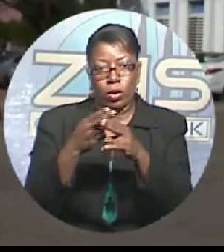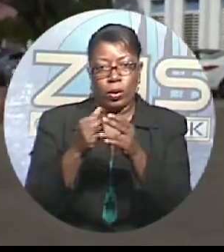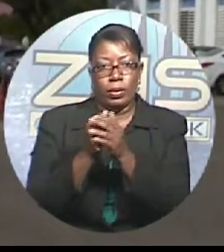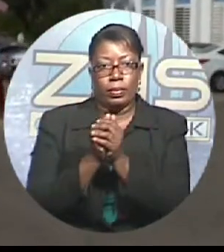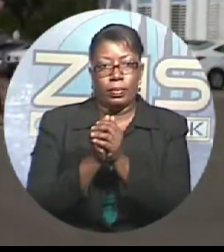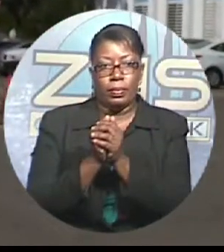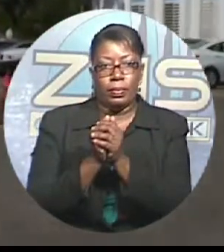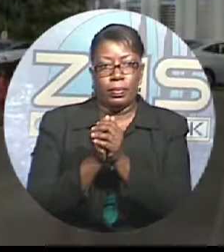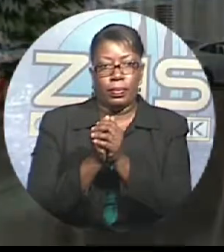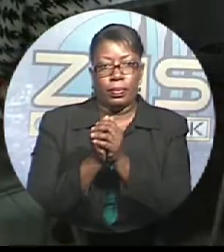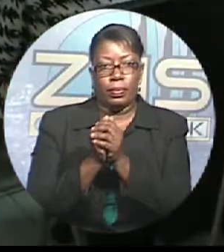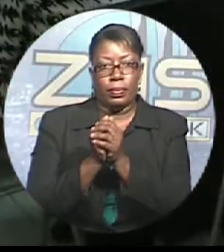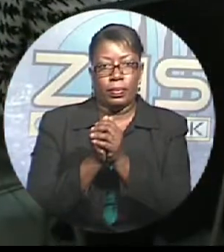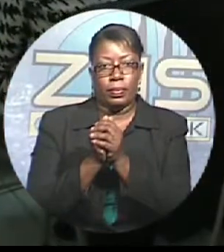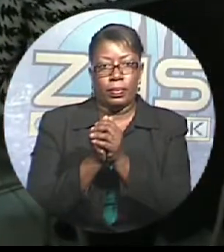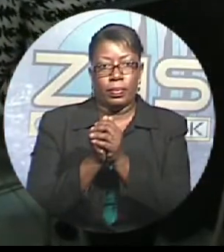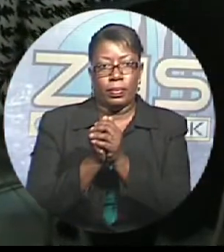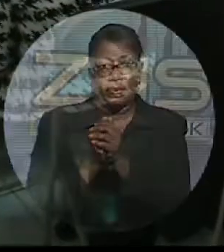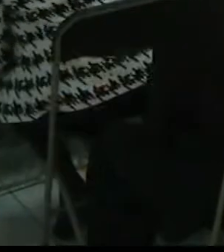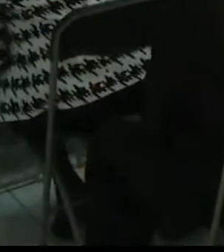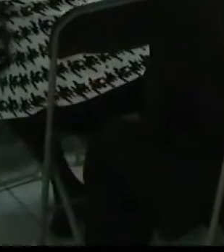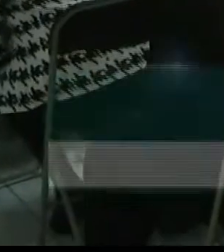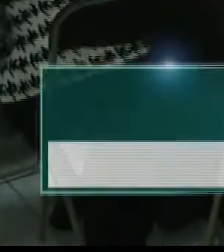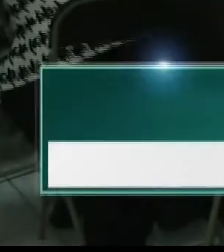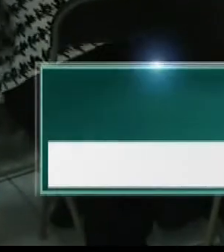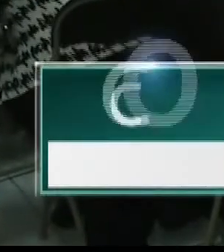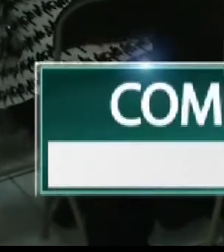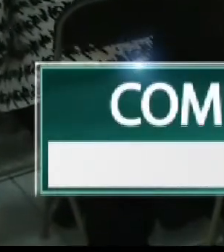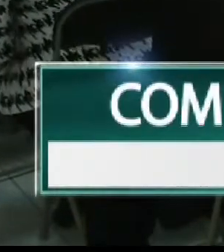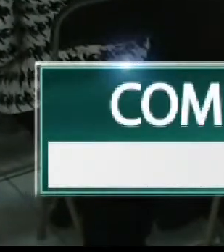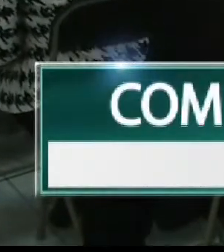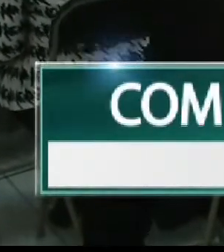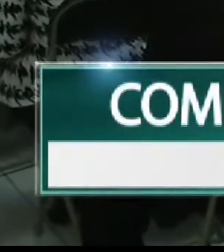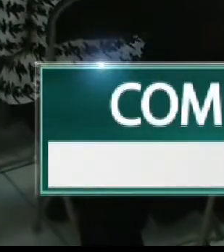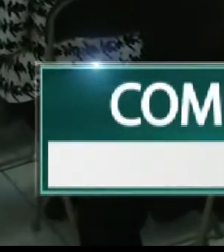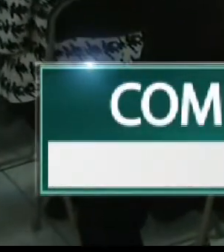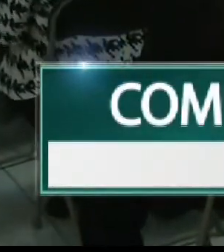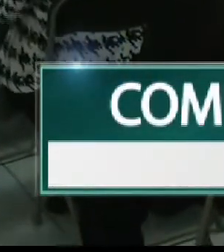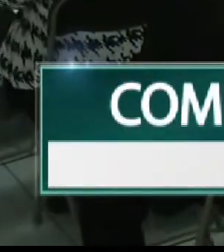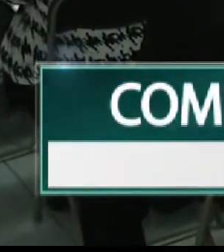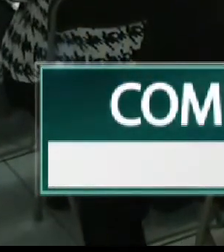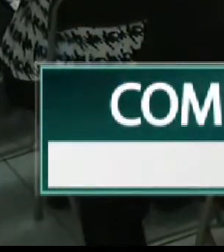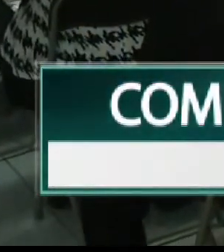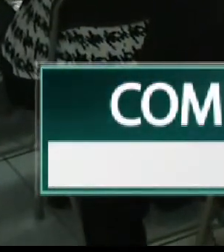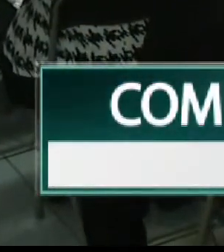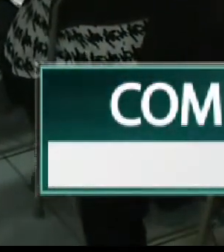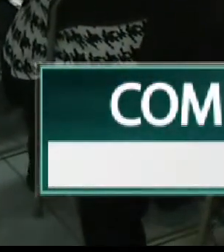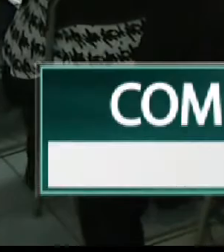News. Well, still ahead tonight, a religious leader is laid to rest